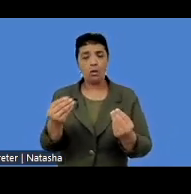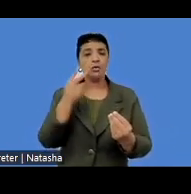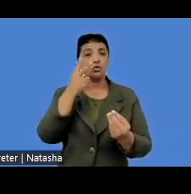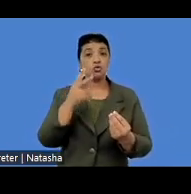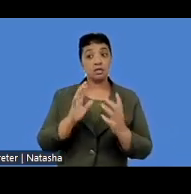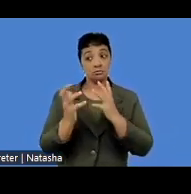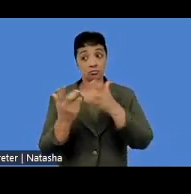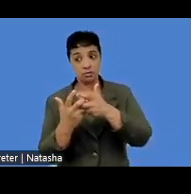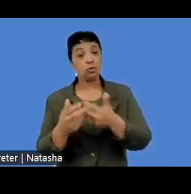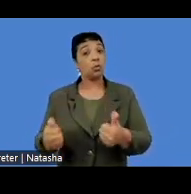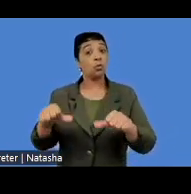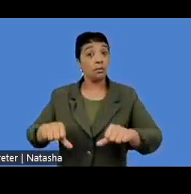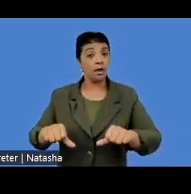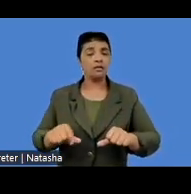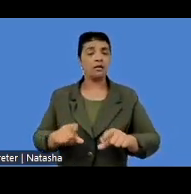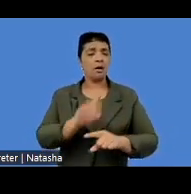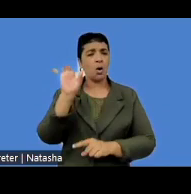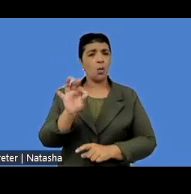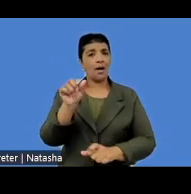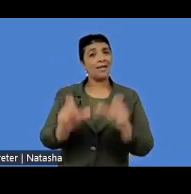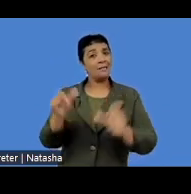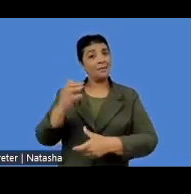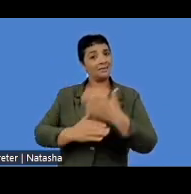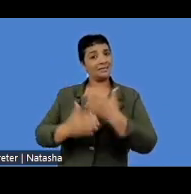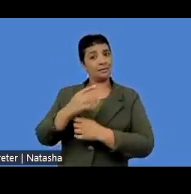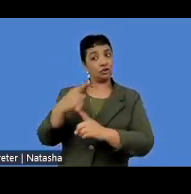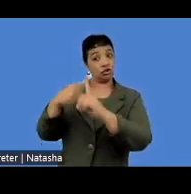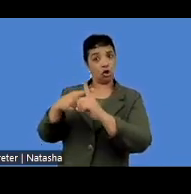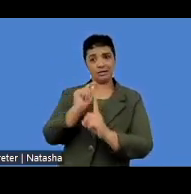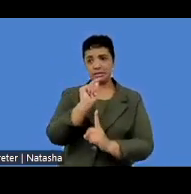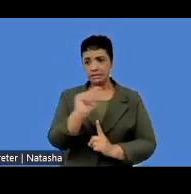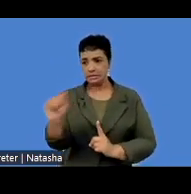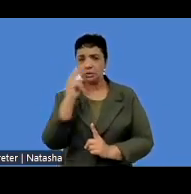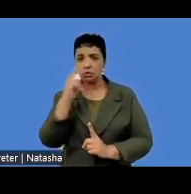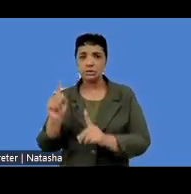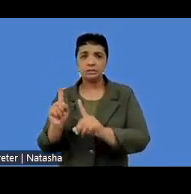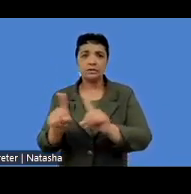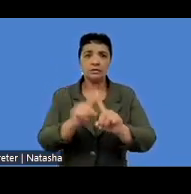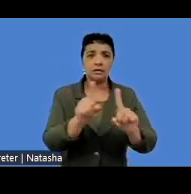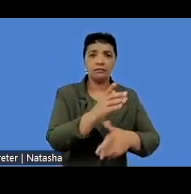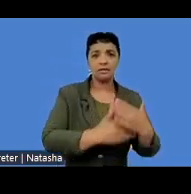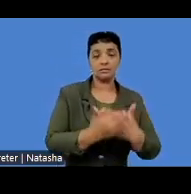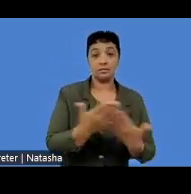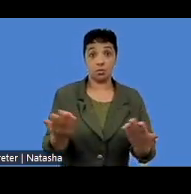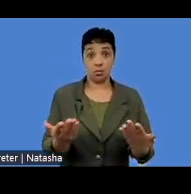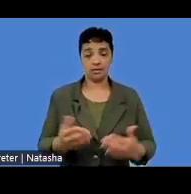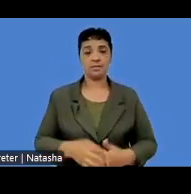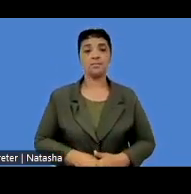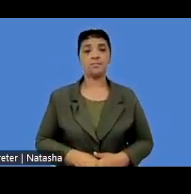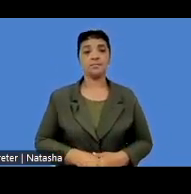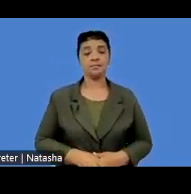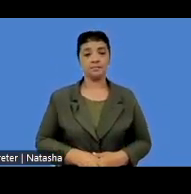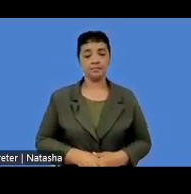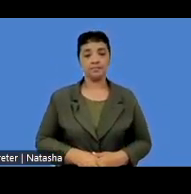basically targeting persons with disabilities, various disabilities. There's, of course, lack of the